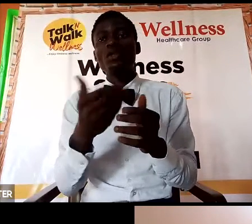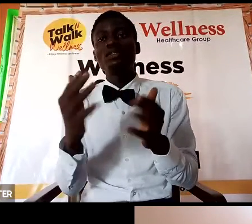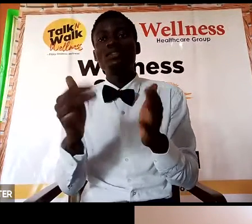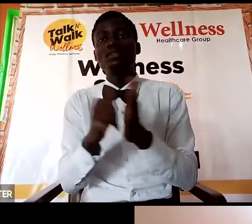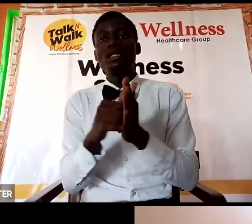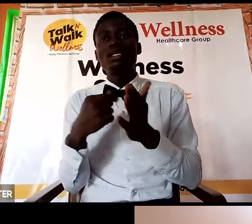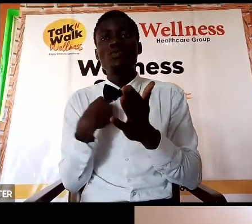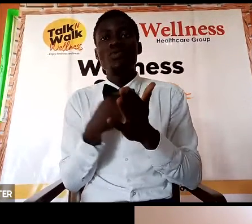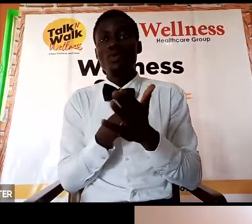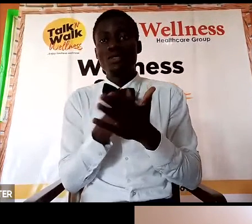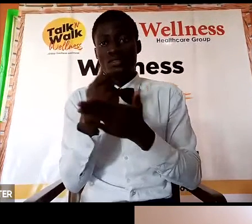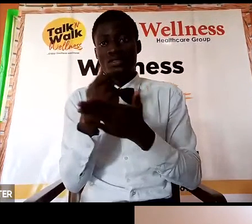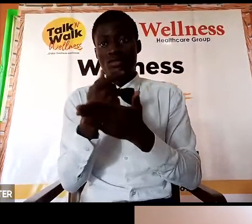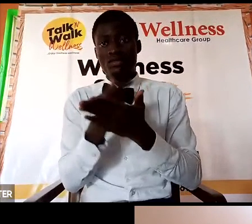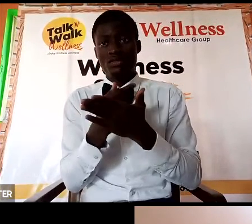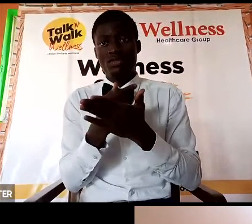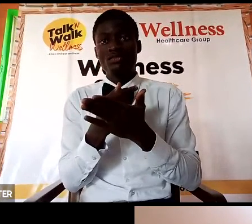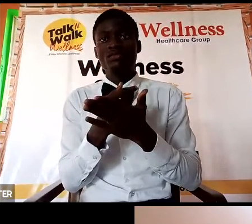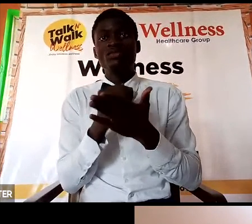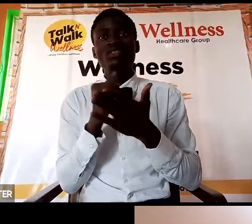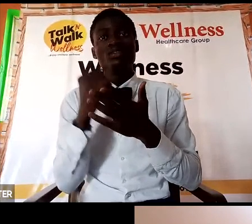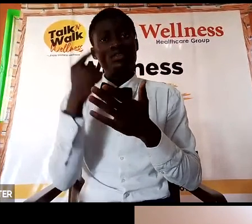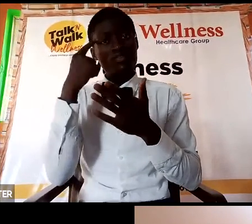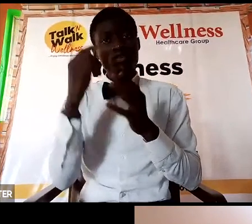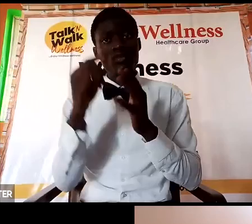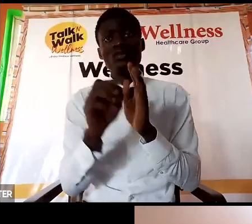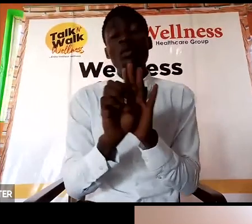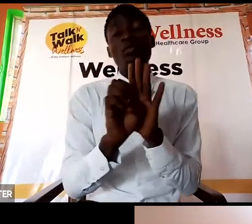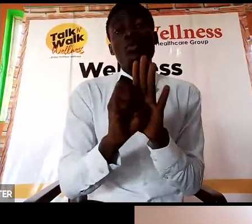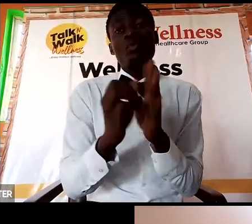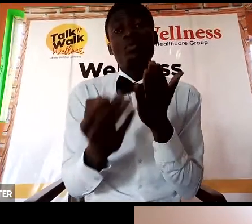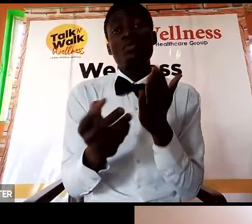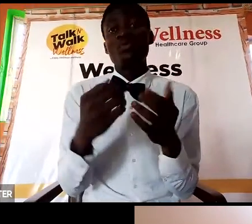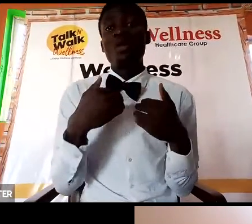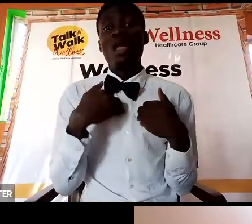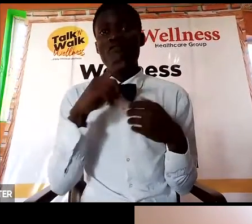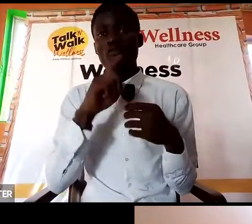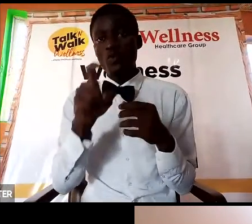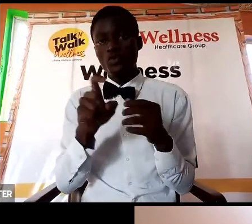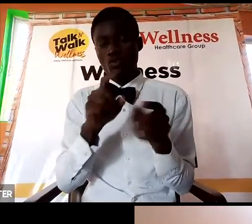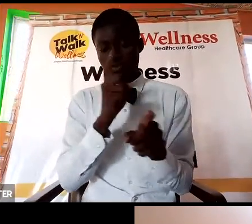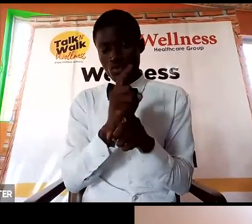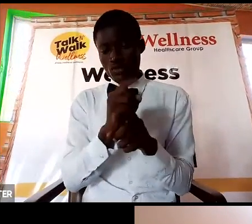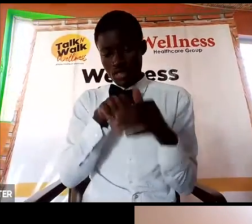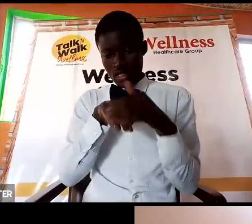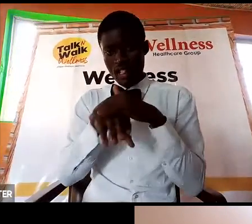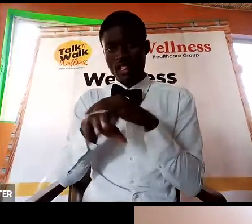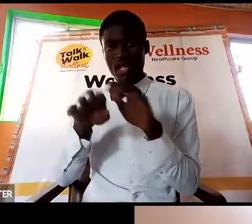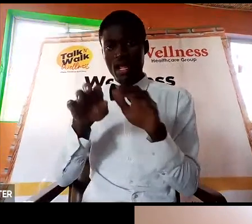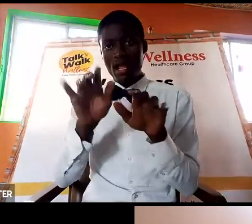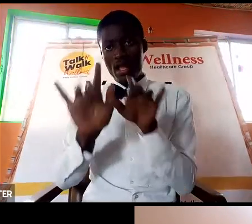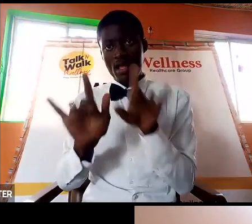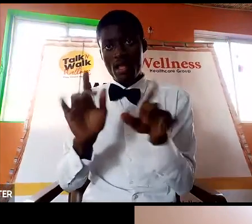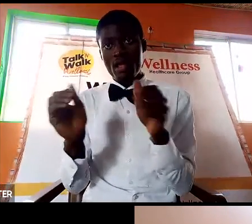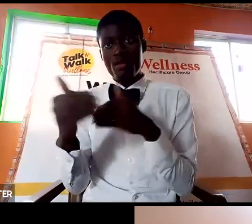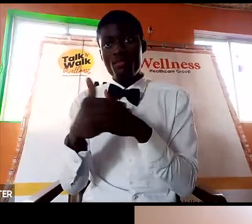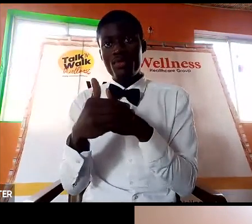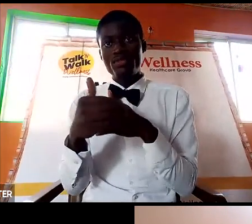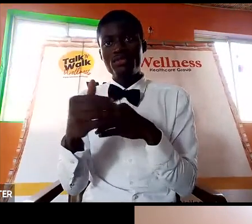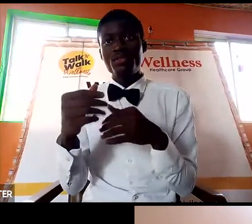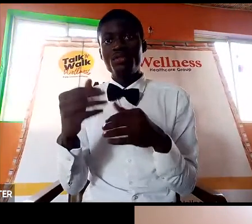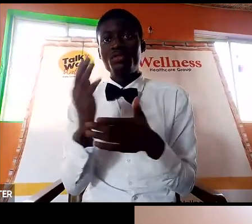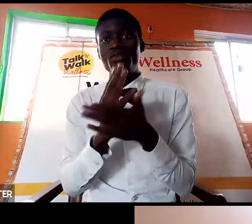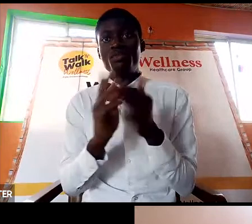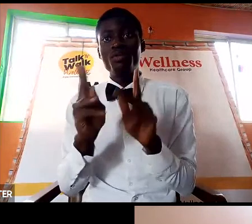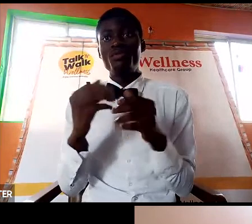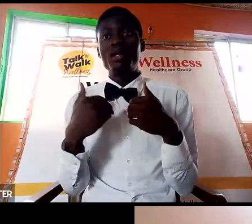someone in the team. So if you ask questions, please go to the chat box. I know that some of us have sent questions ahead, which are part of the things that